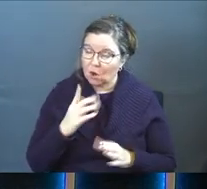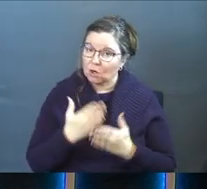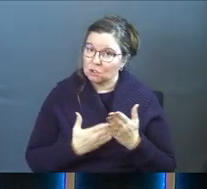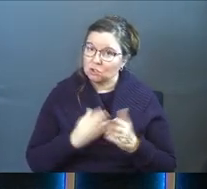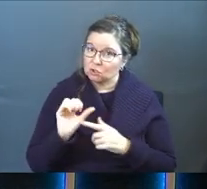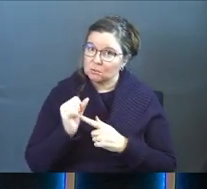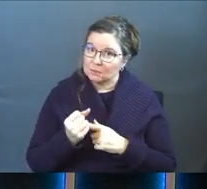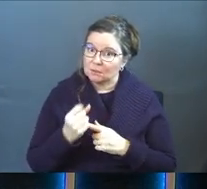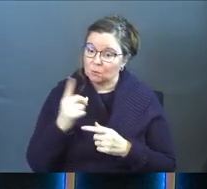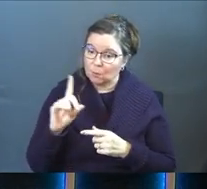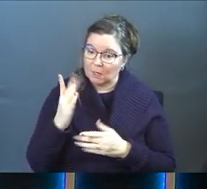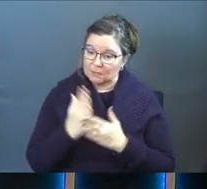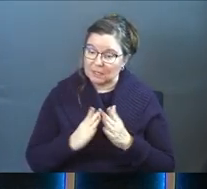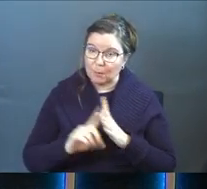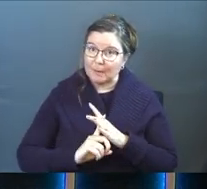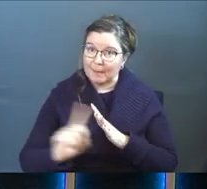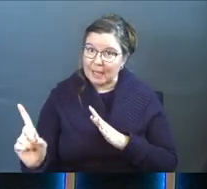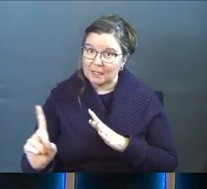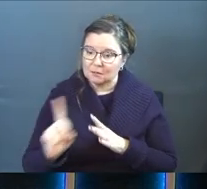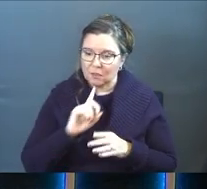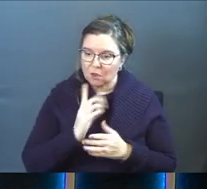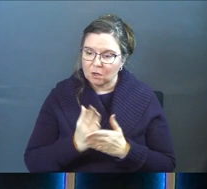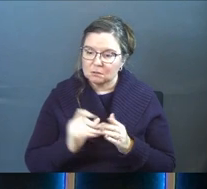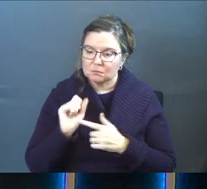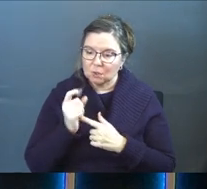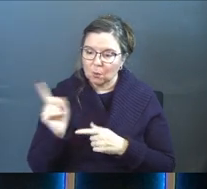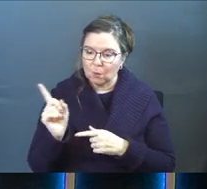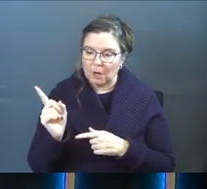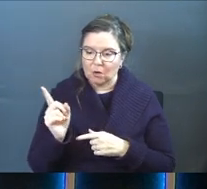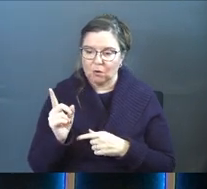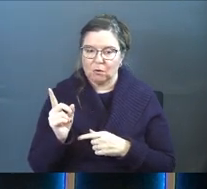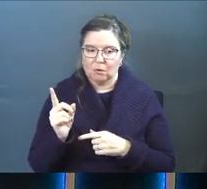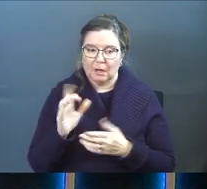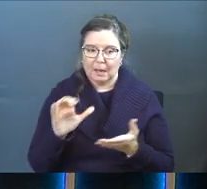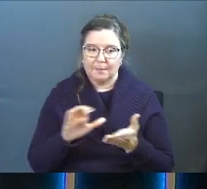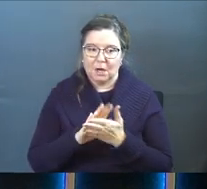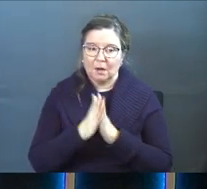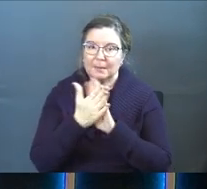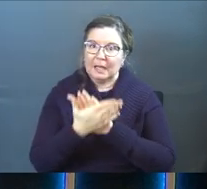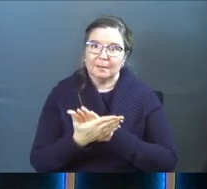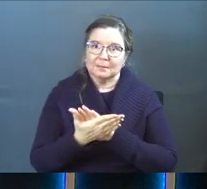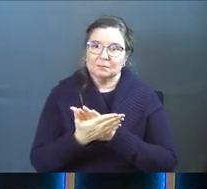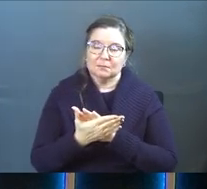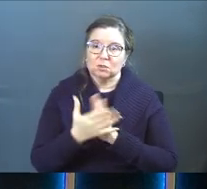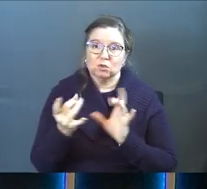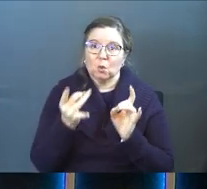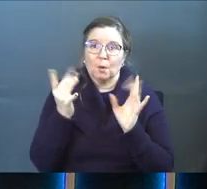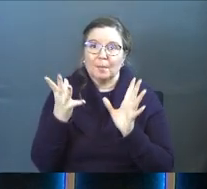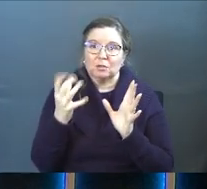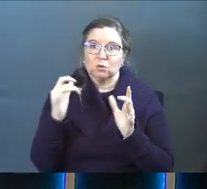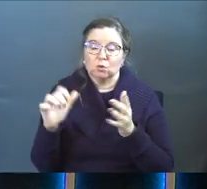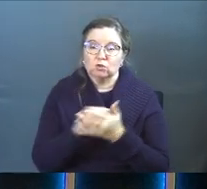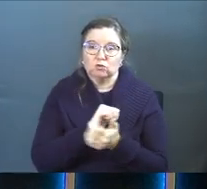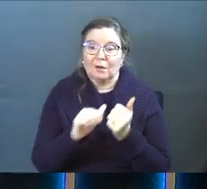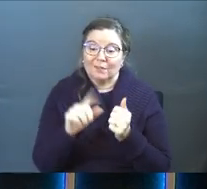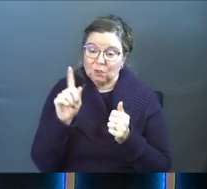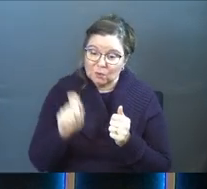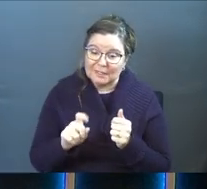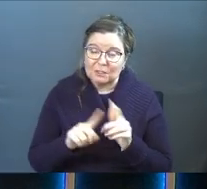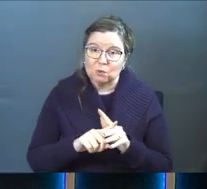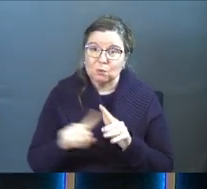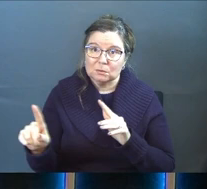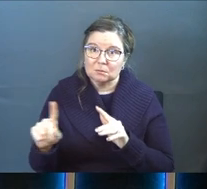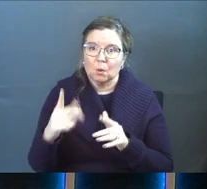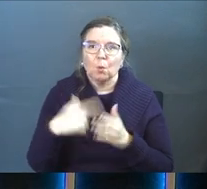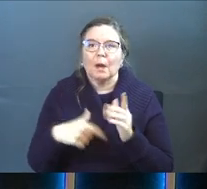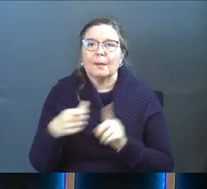are circumstances where someone bails, right? There are circumstances where a marriage becomes so bad, so destructive that you do need to step